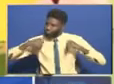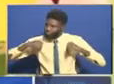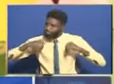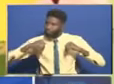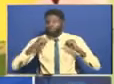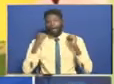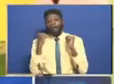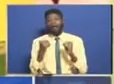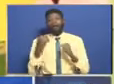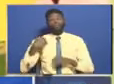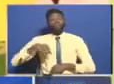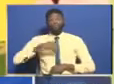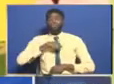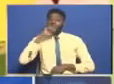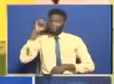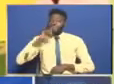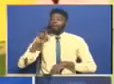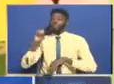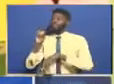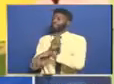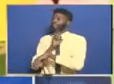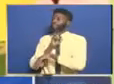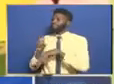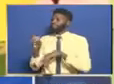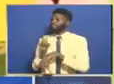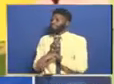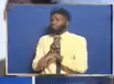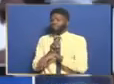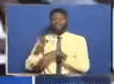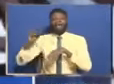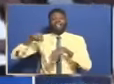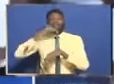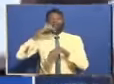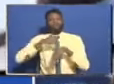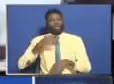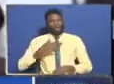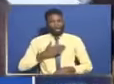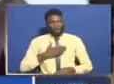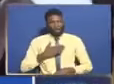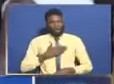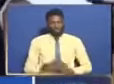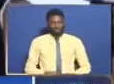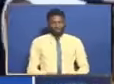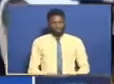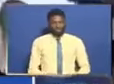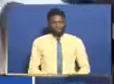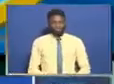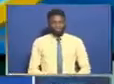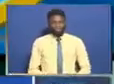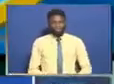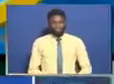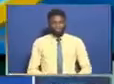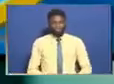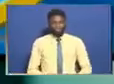to stand as a watchdog over our nation. Suleiman Yeri, Channel One News.